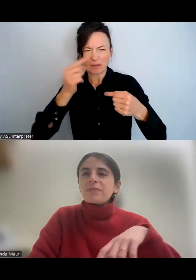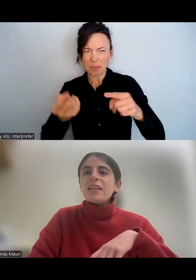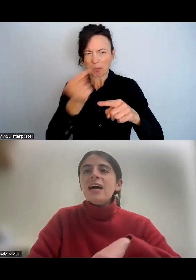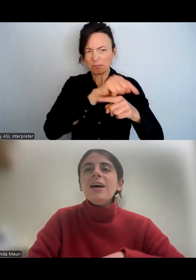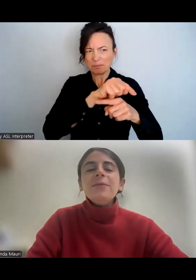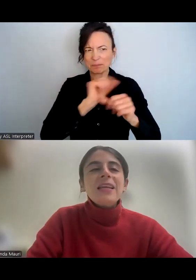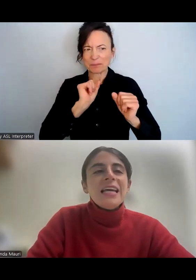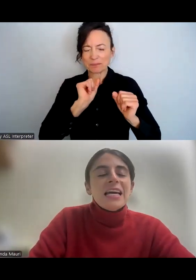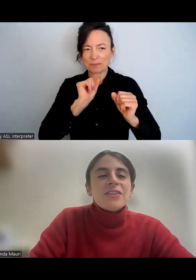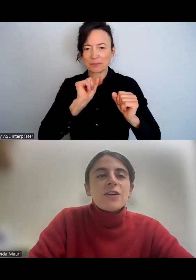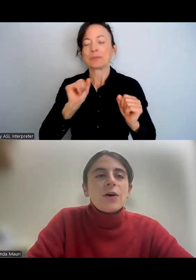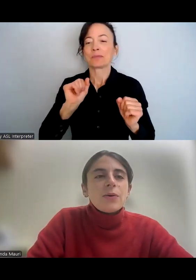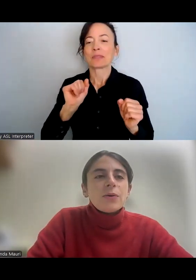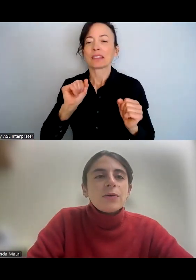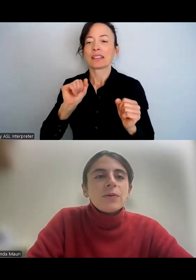one.